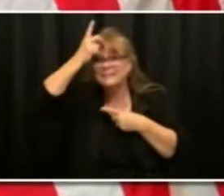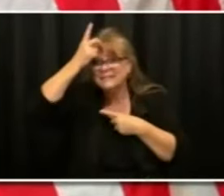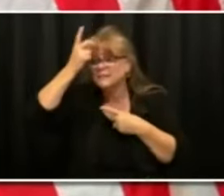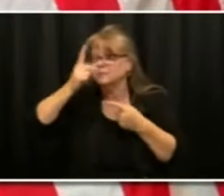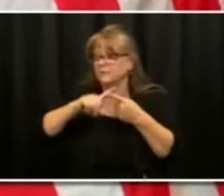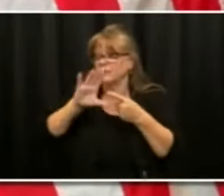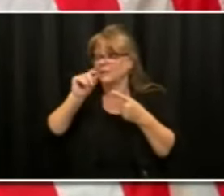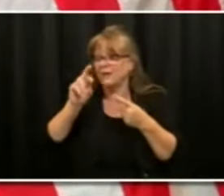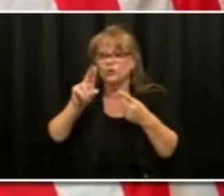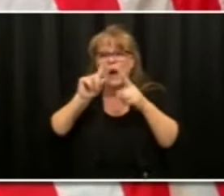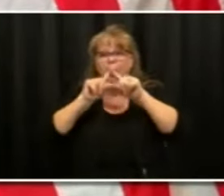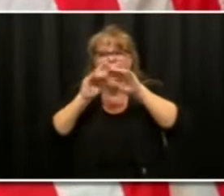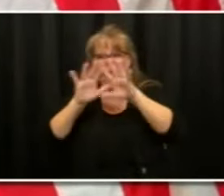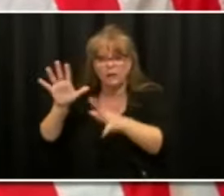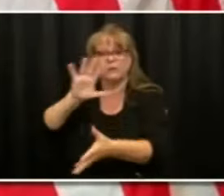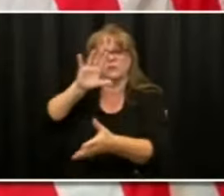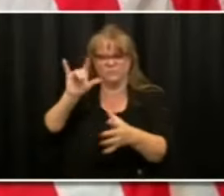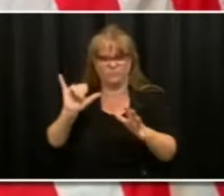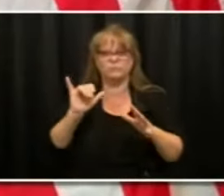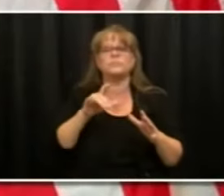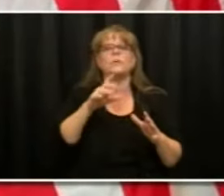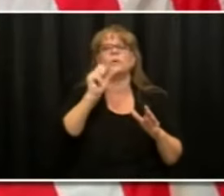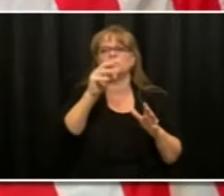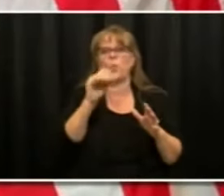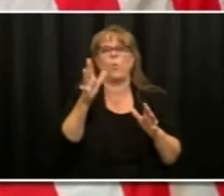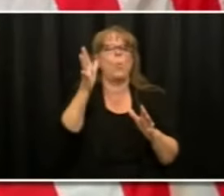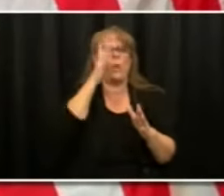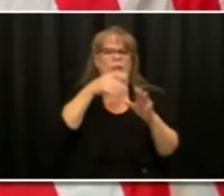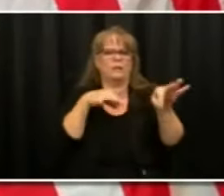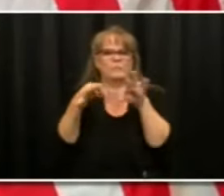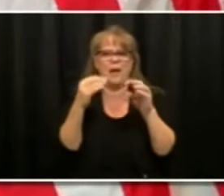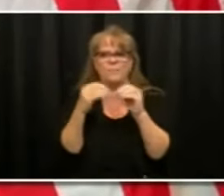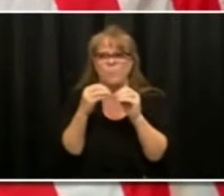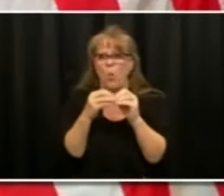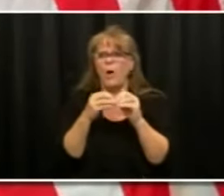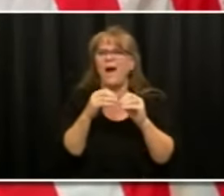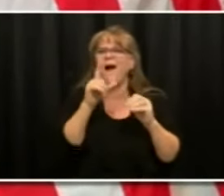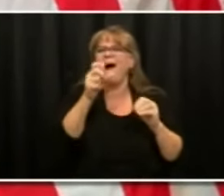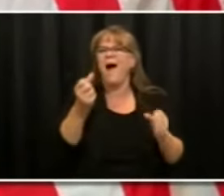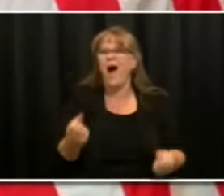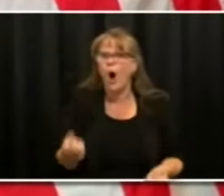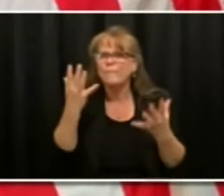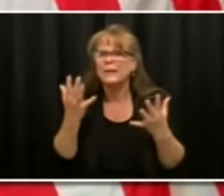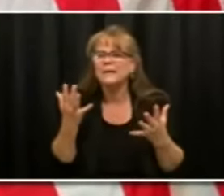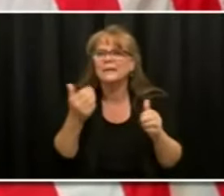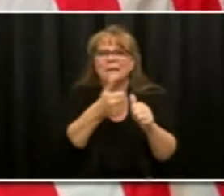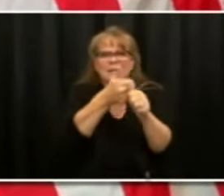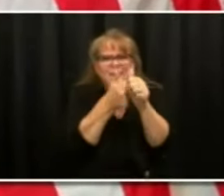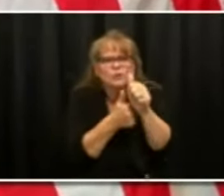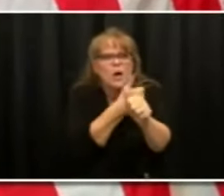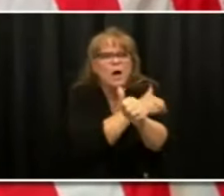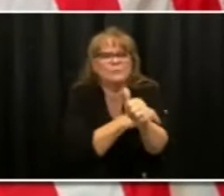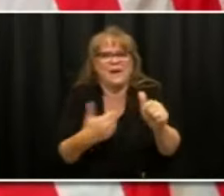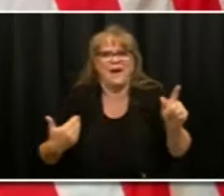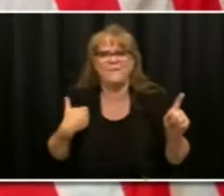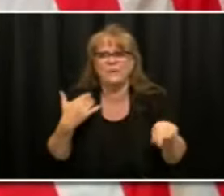talk next week about kind of that true outlook of how many beds there are, how many there can be, what's that surge